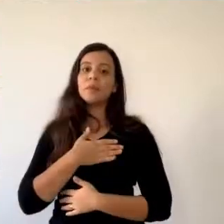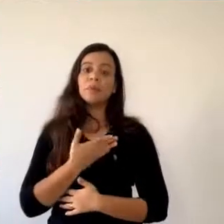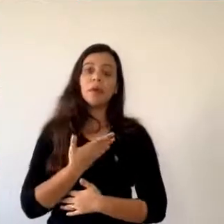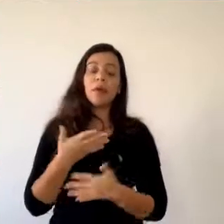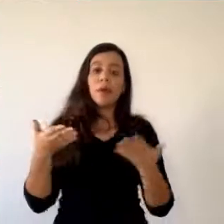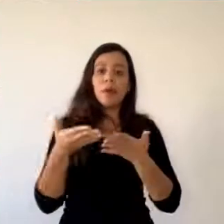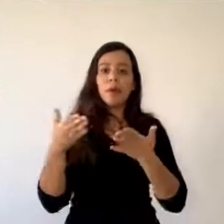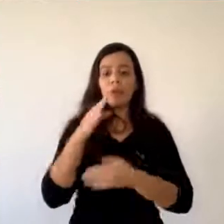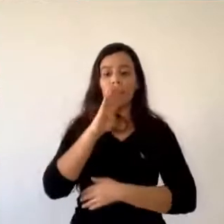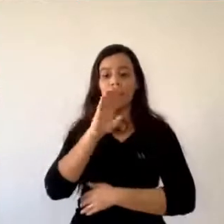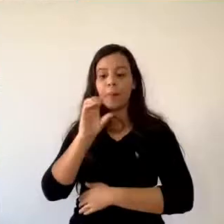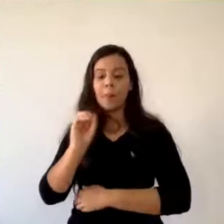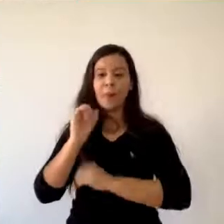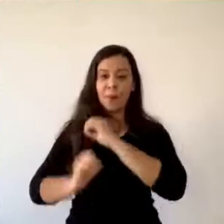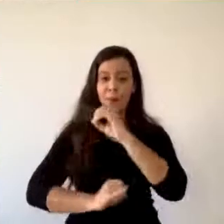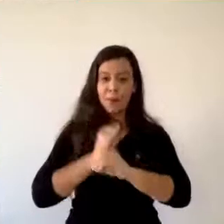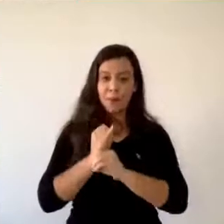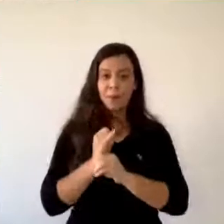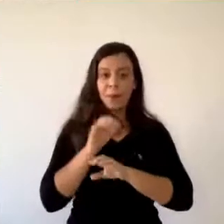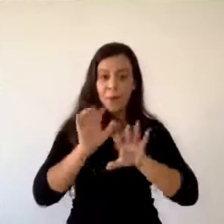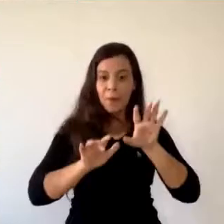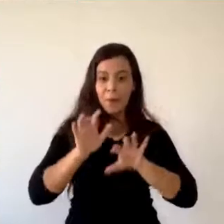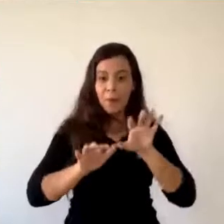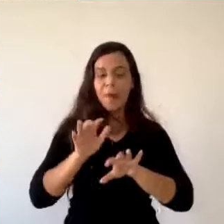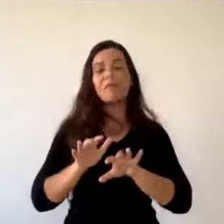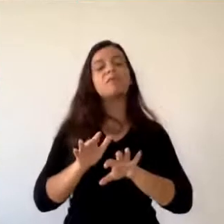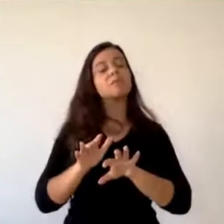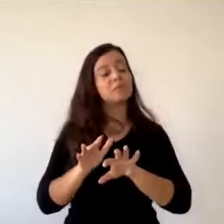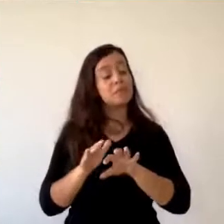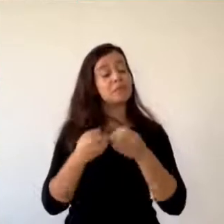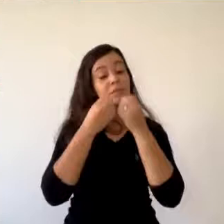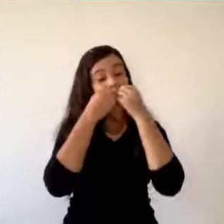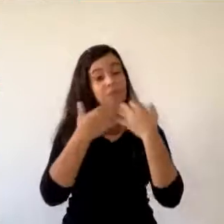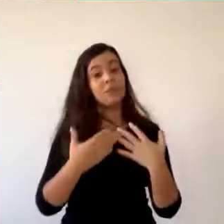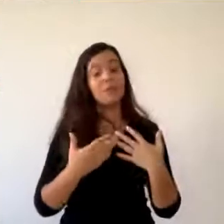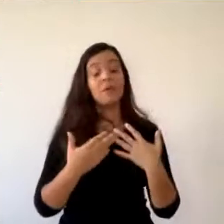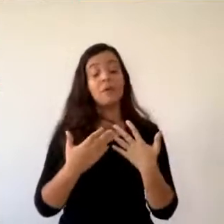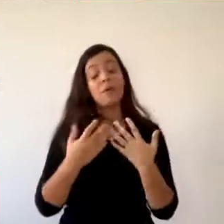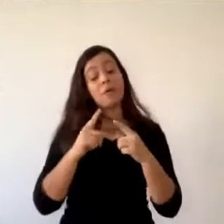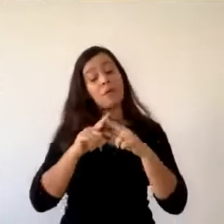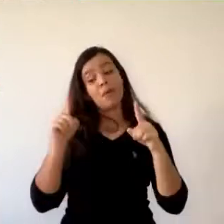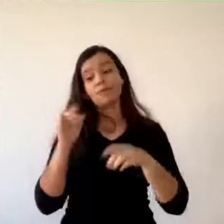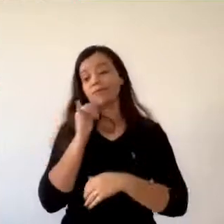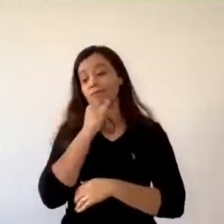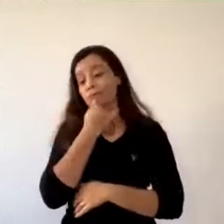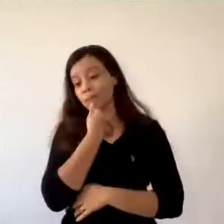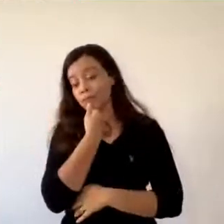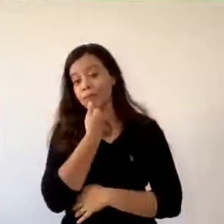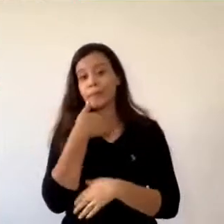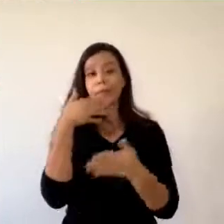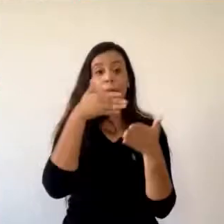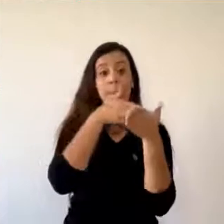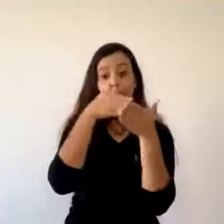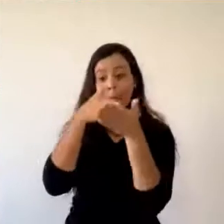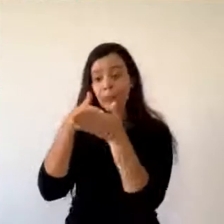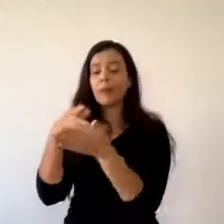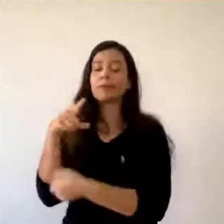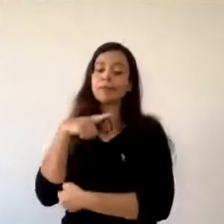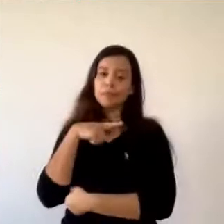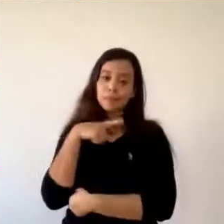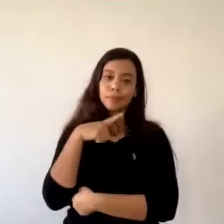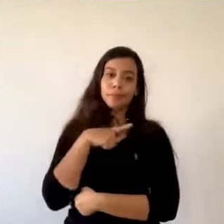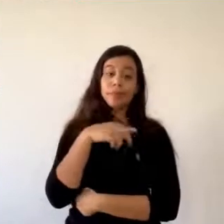are able to file this electronic report. However, we see the